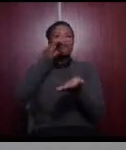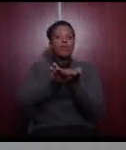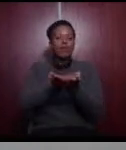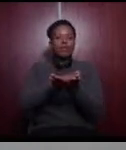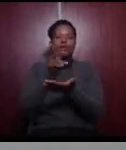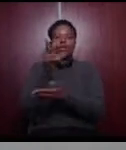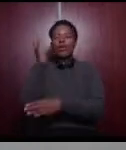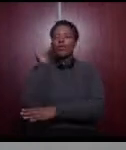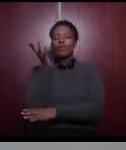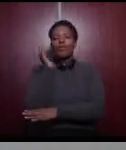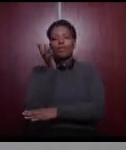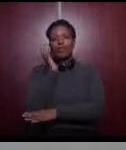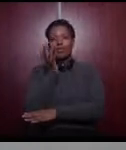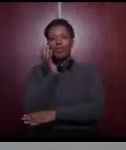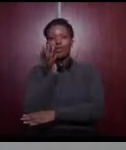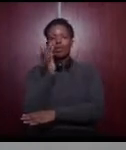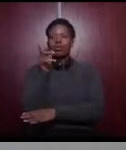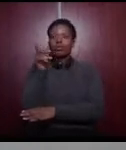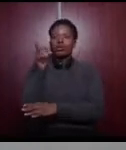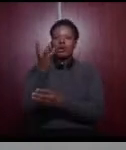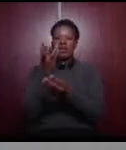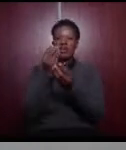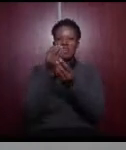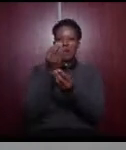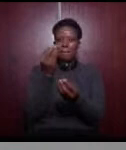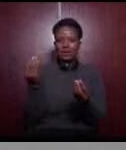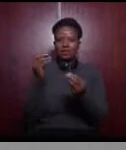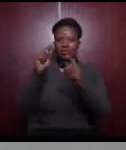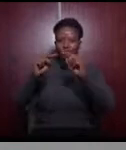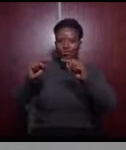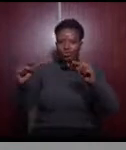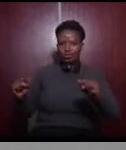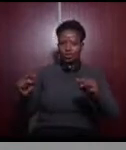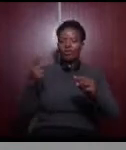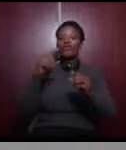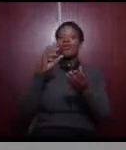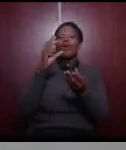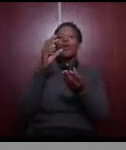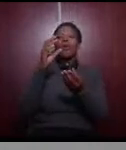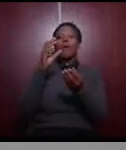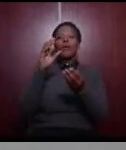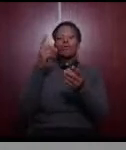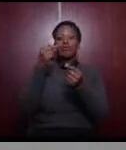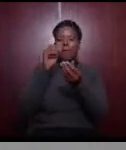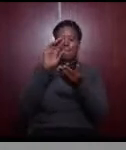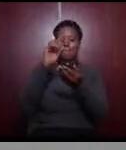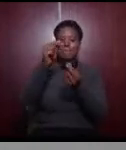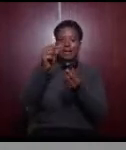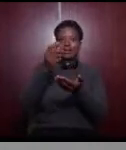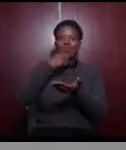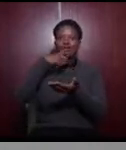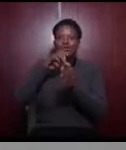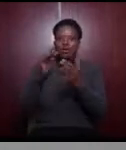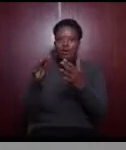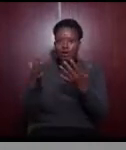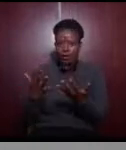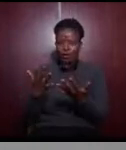present the figures on different into a budget on different